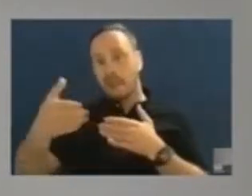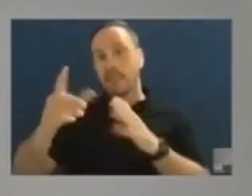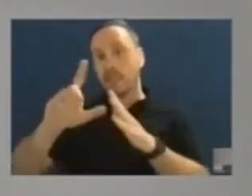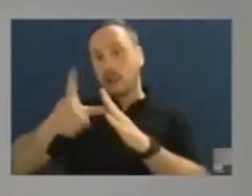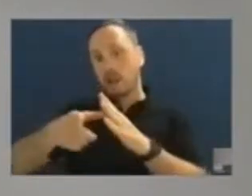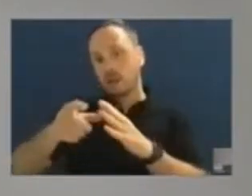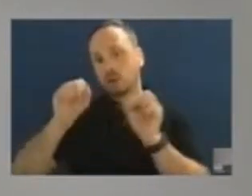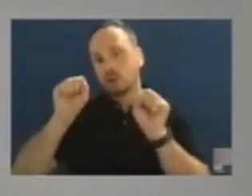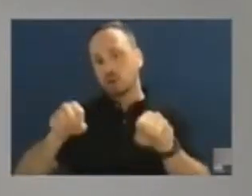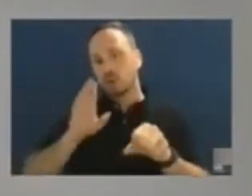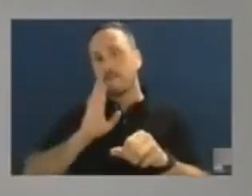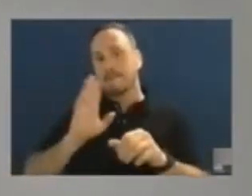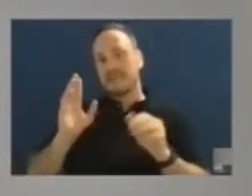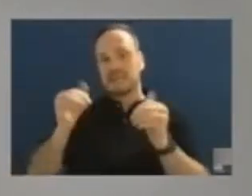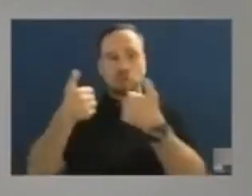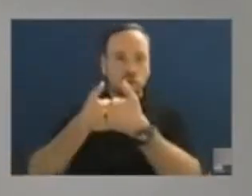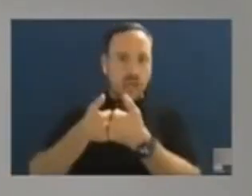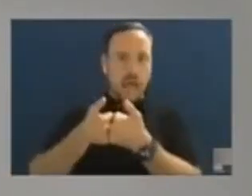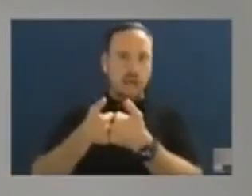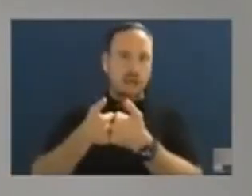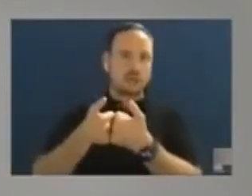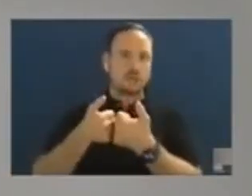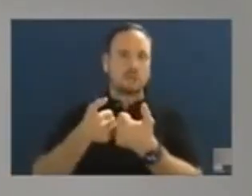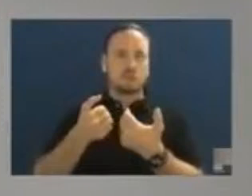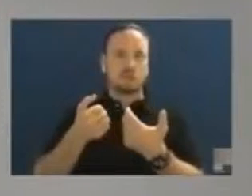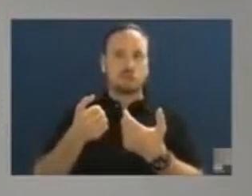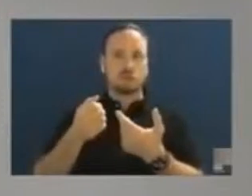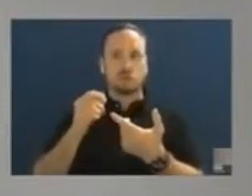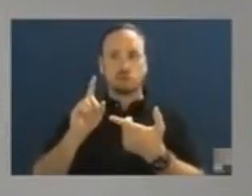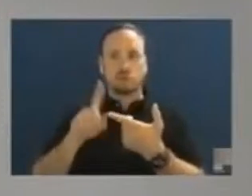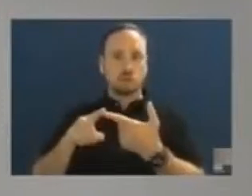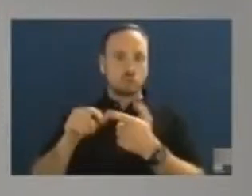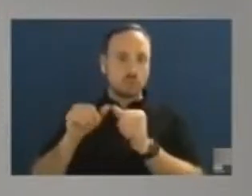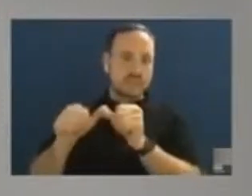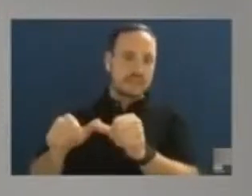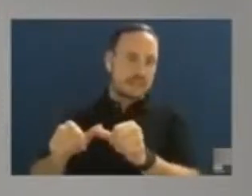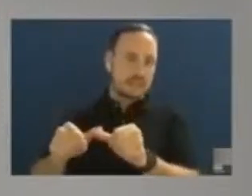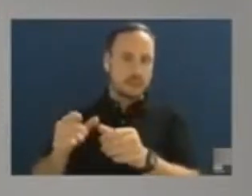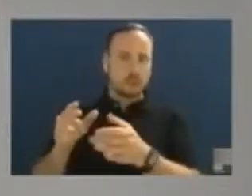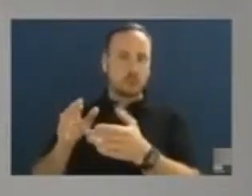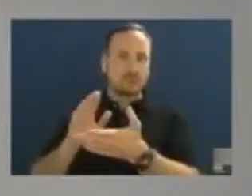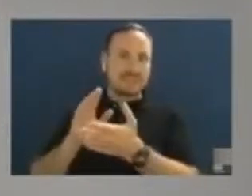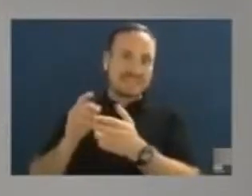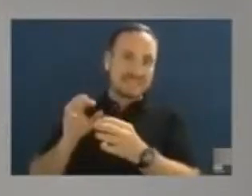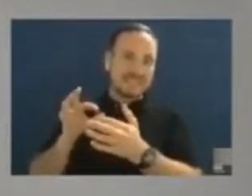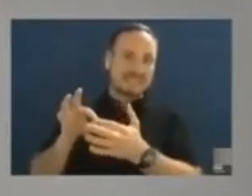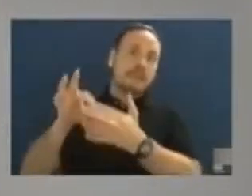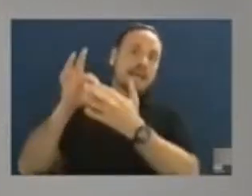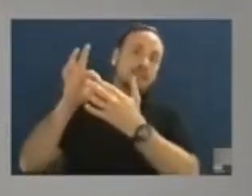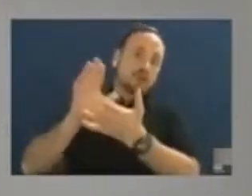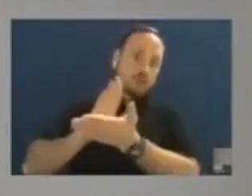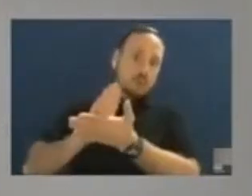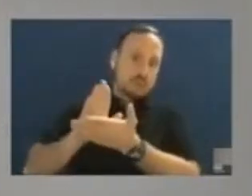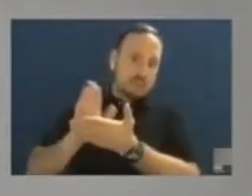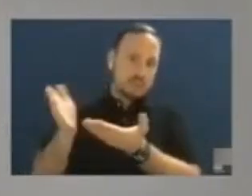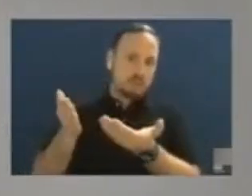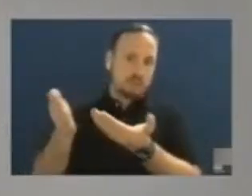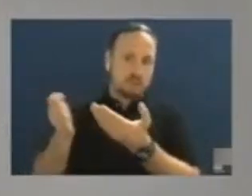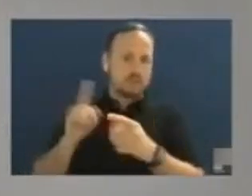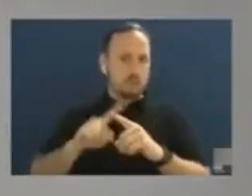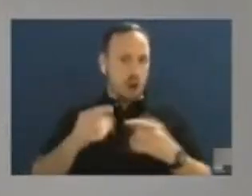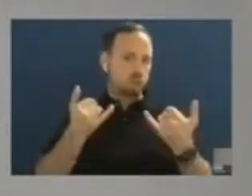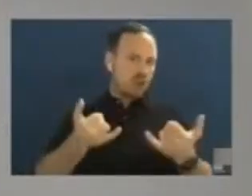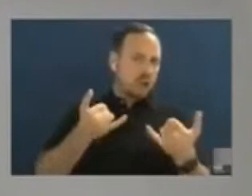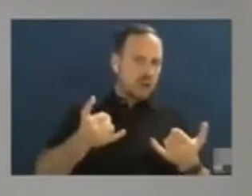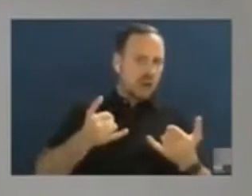be a compromise to us being able to continue those enhanced cleaning services. But right now, we're in good shape, Ms. Cheek. That